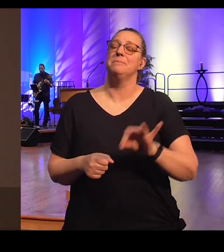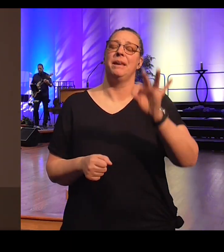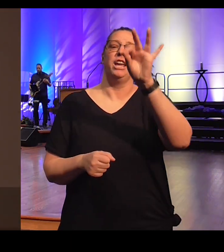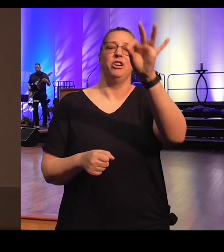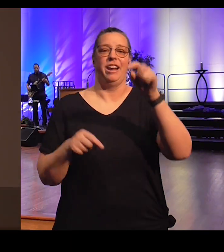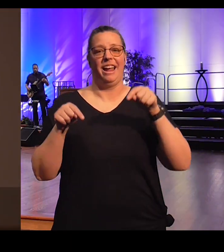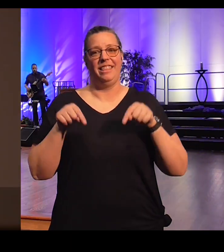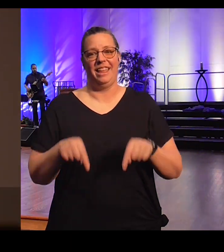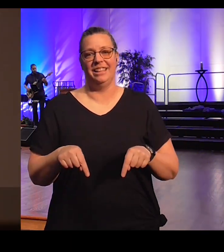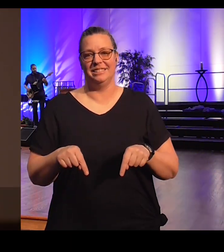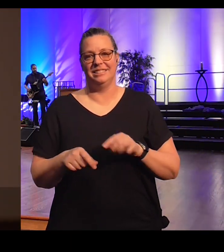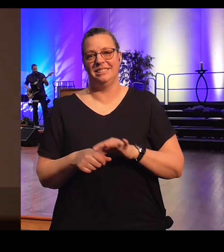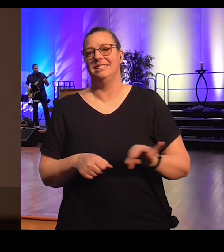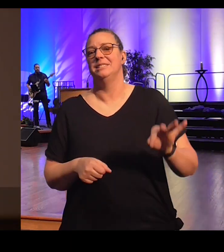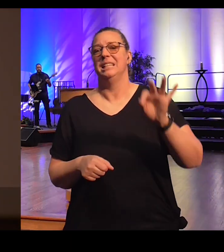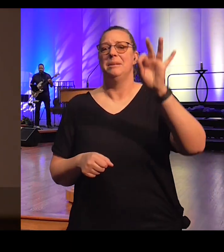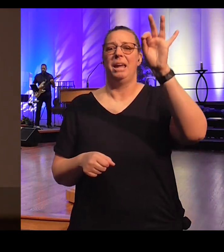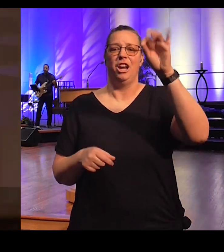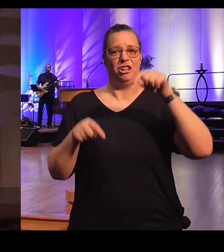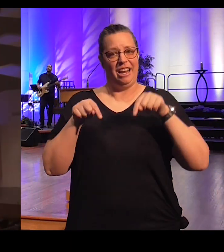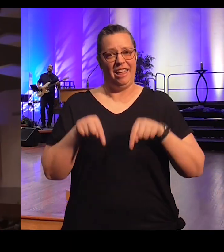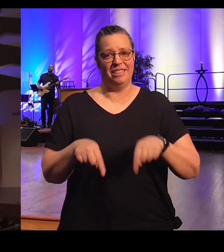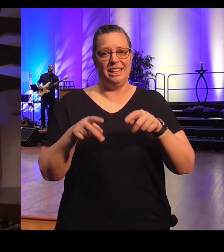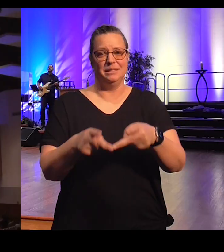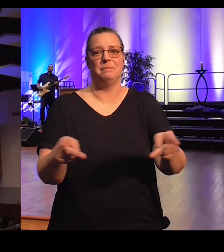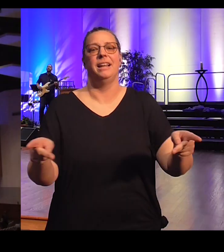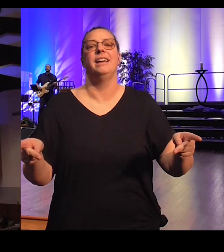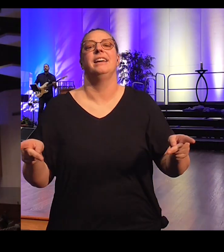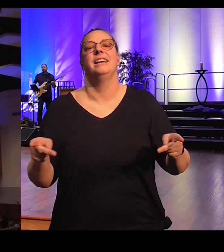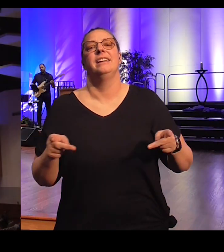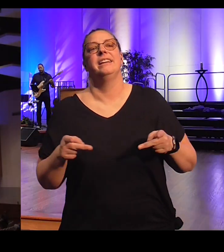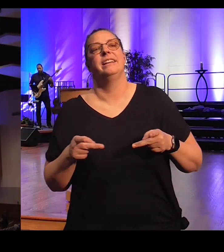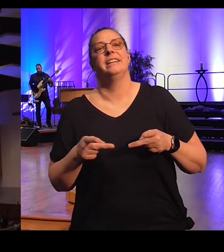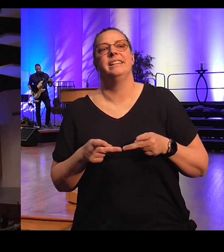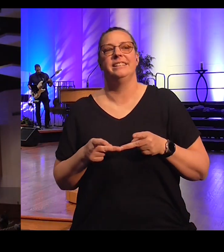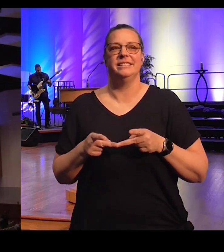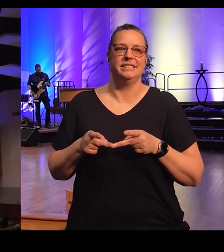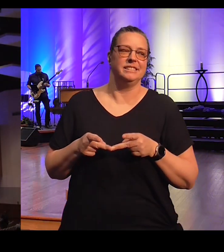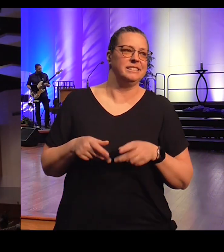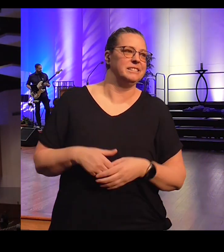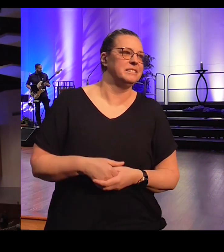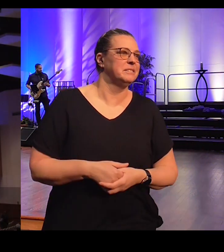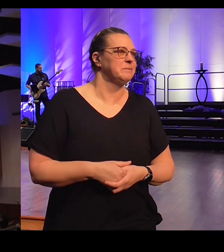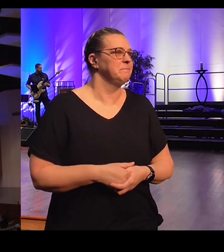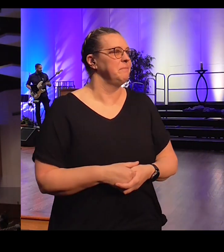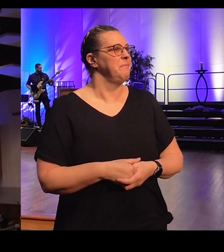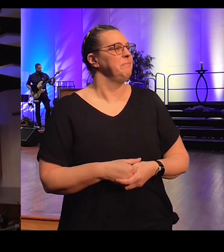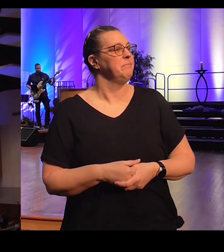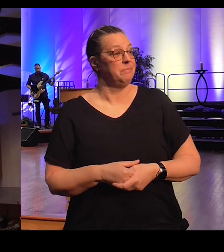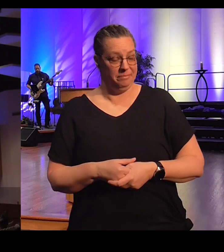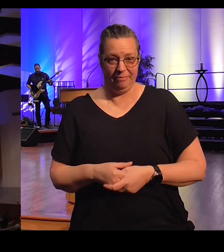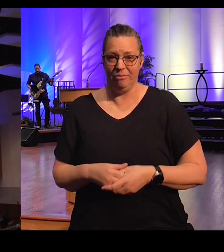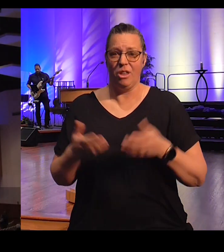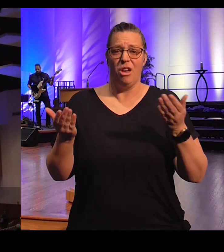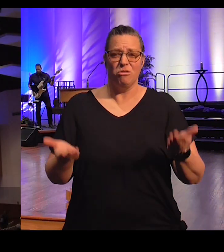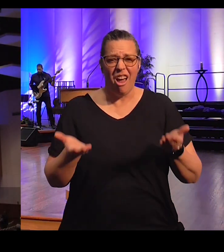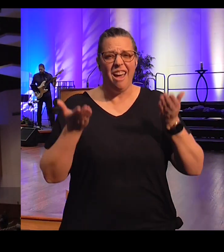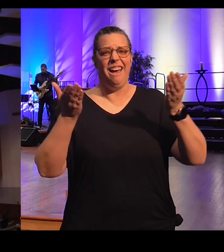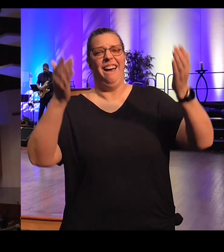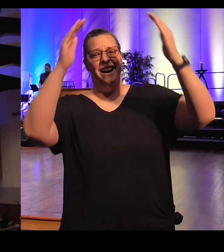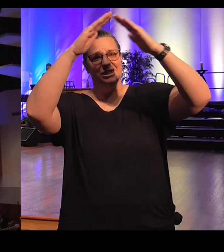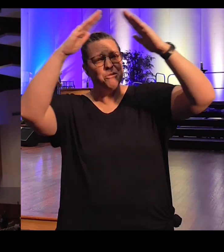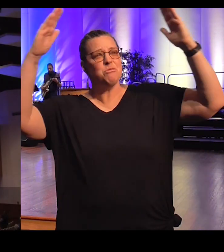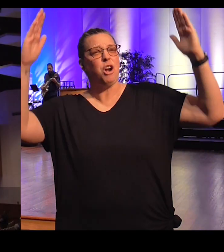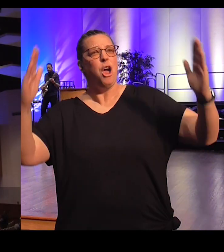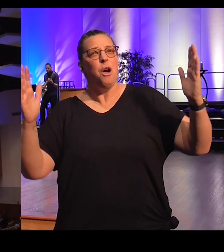Spirit is in this, Spirit is in this place. Raise the roof